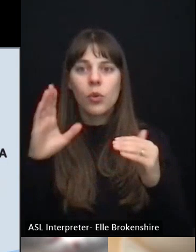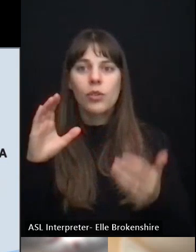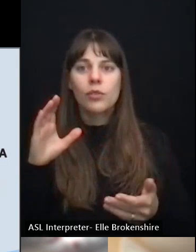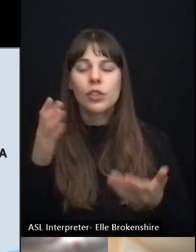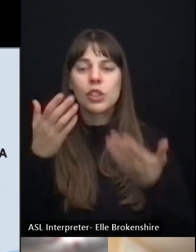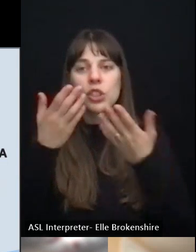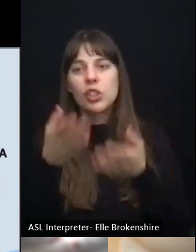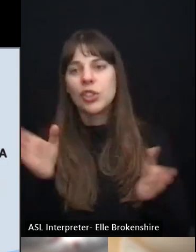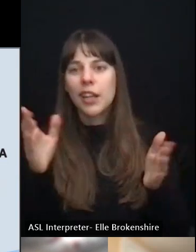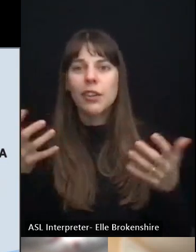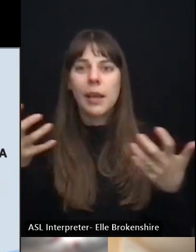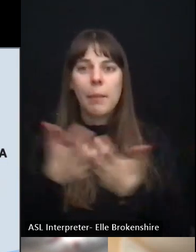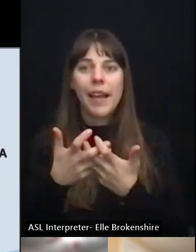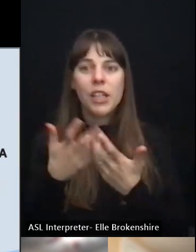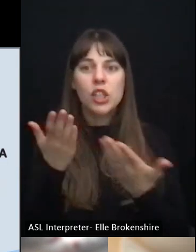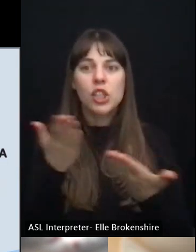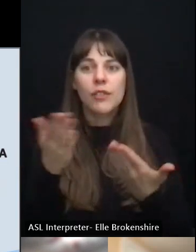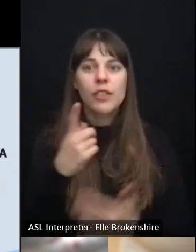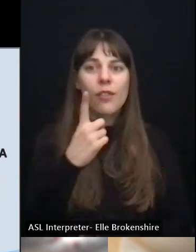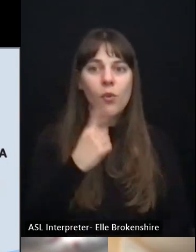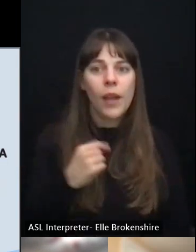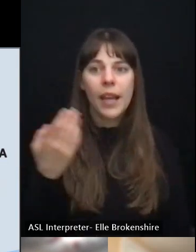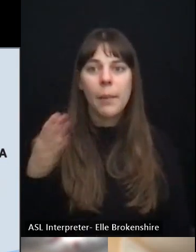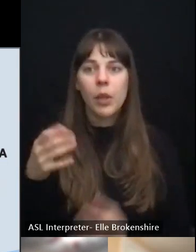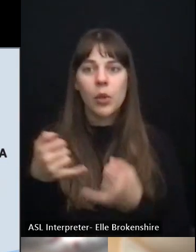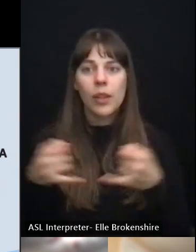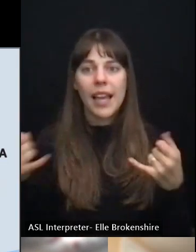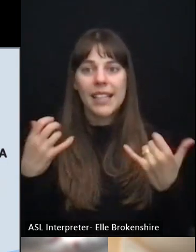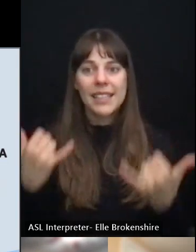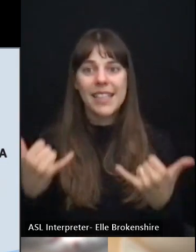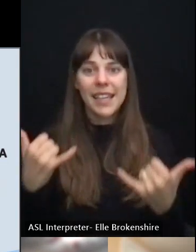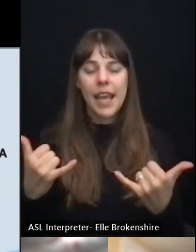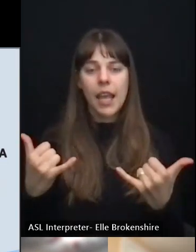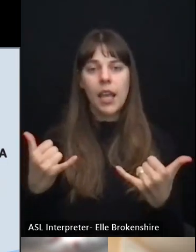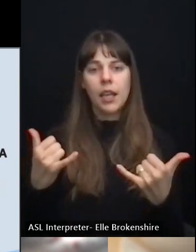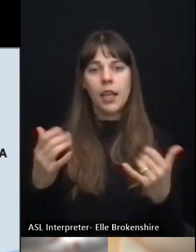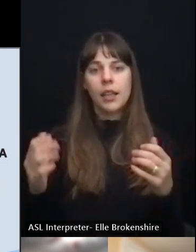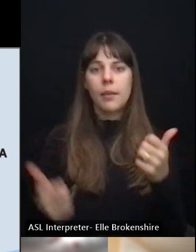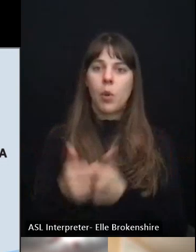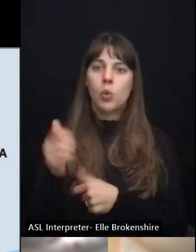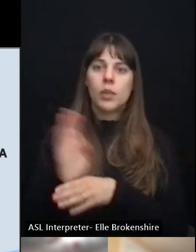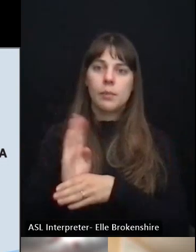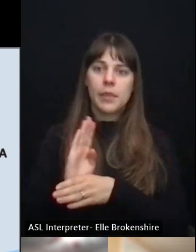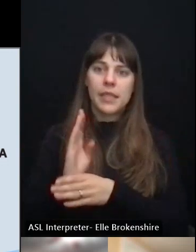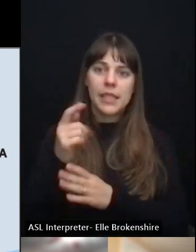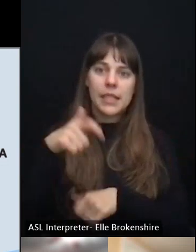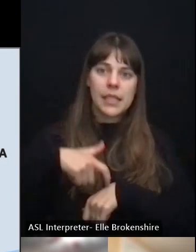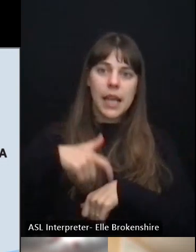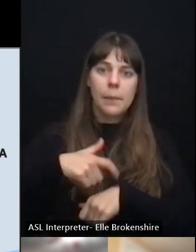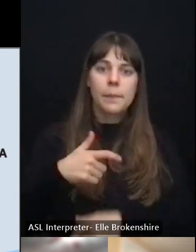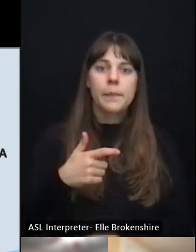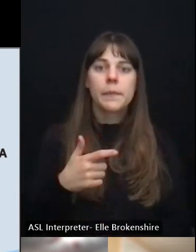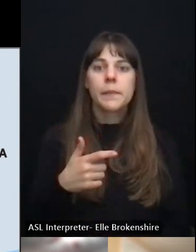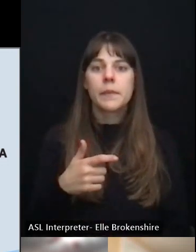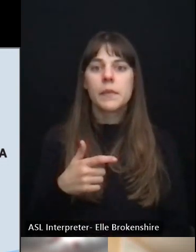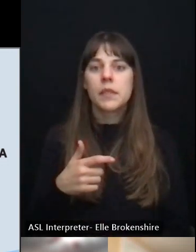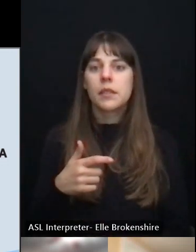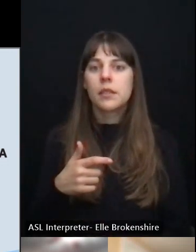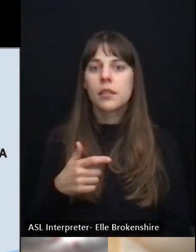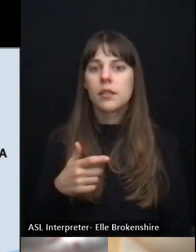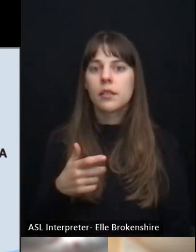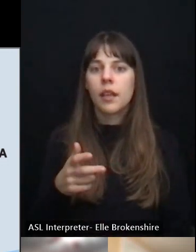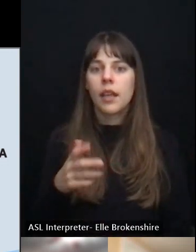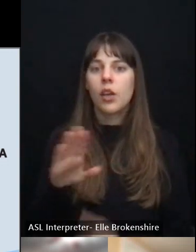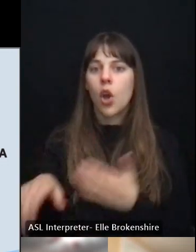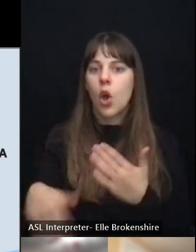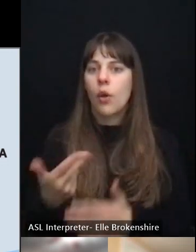that the red and the blue line operate today at peak periods, and that all three of the lines operate off peak and weekend. Is that